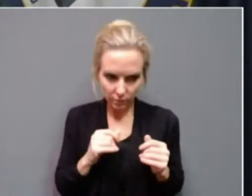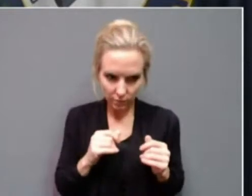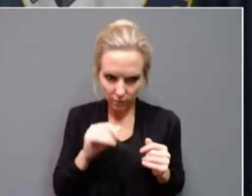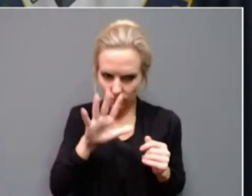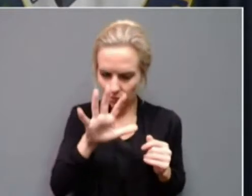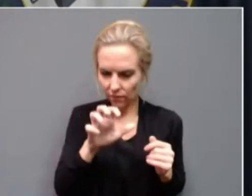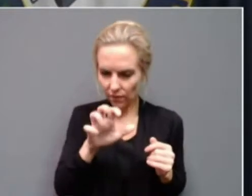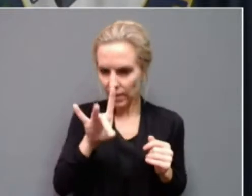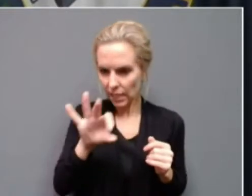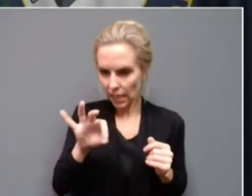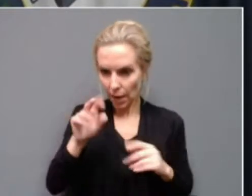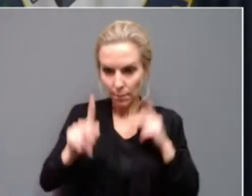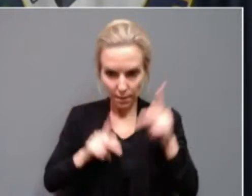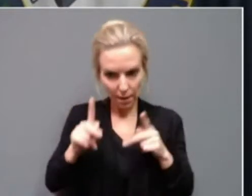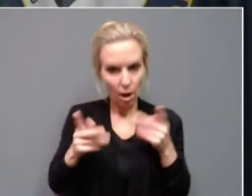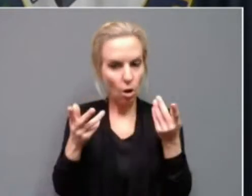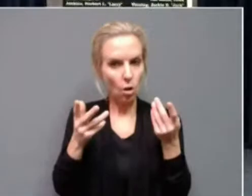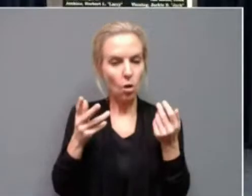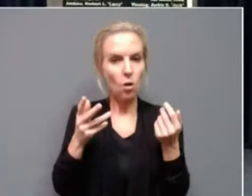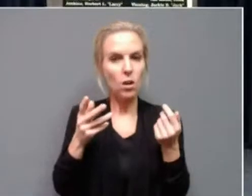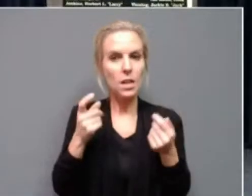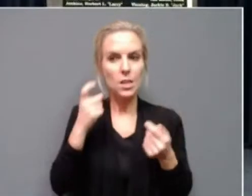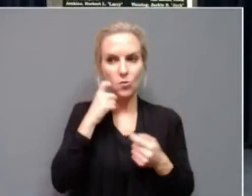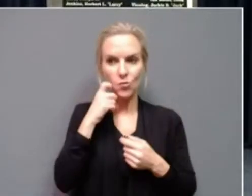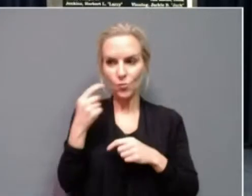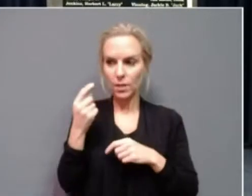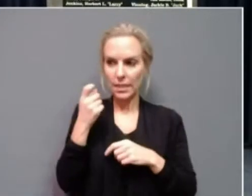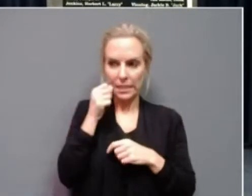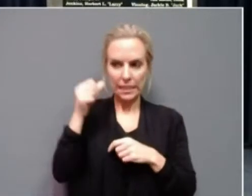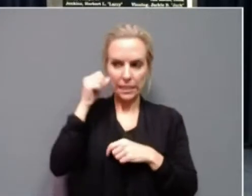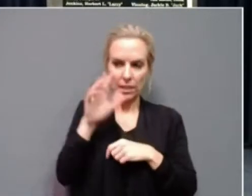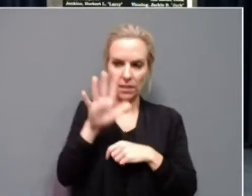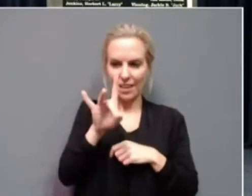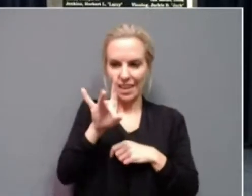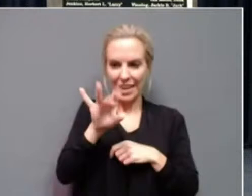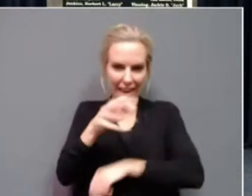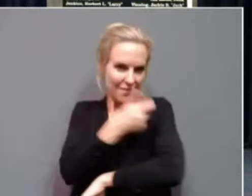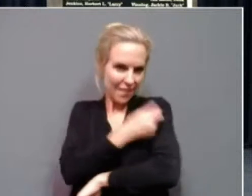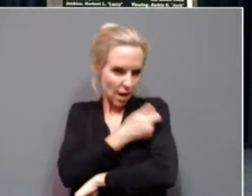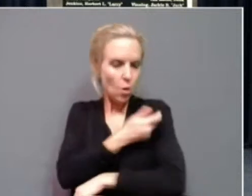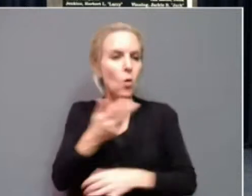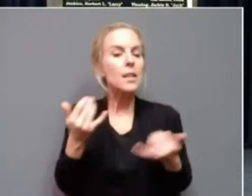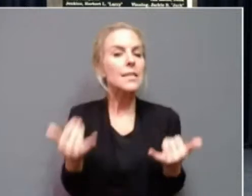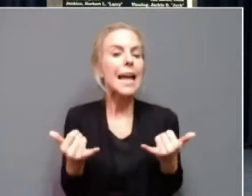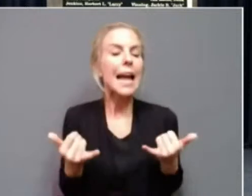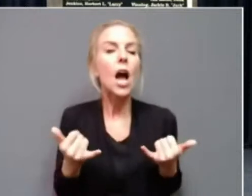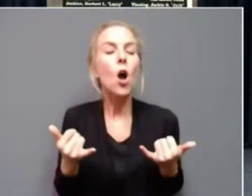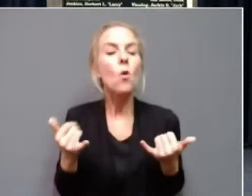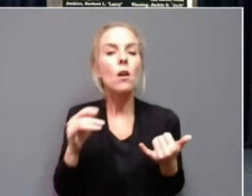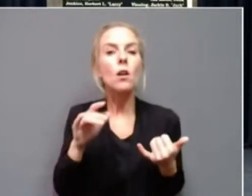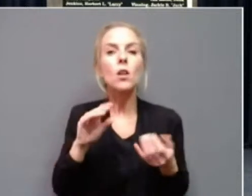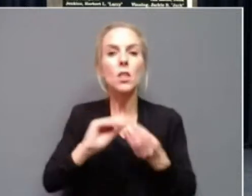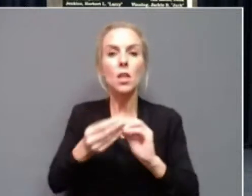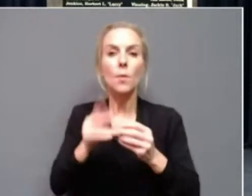589 people have been vaccinated over the last day. What's been the rate of vaccination over the last week? Has it been